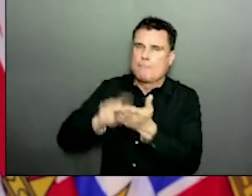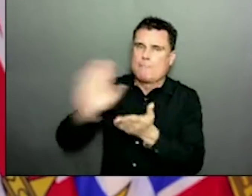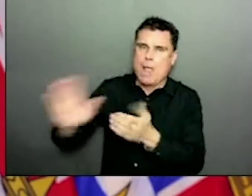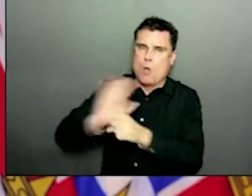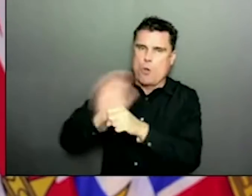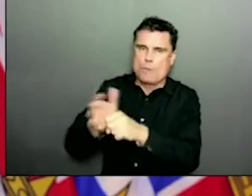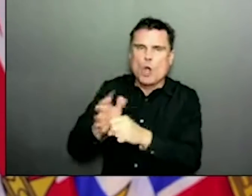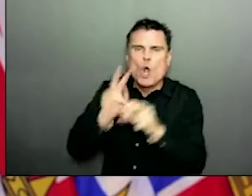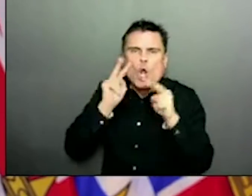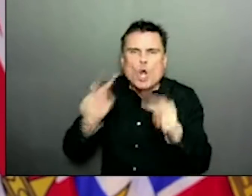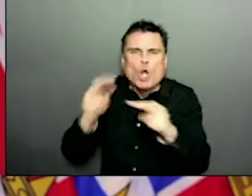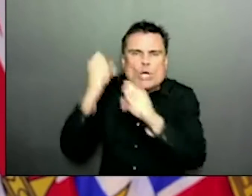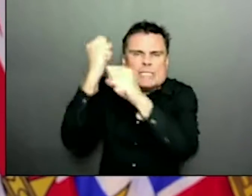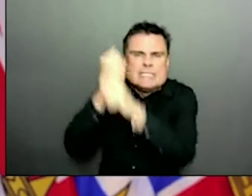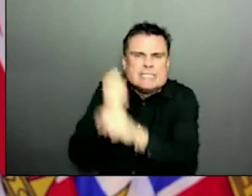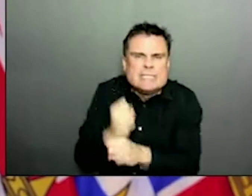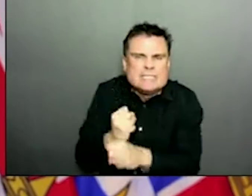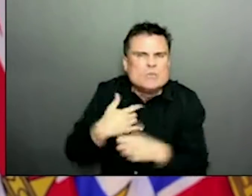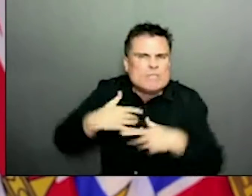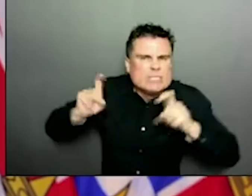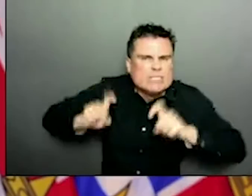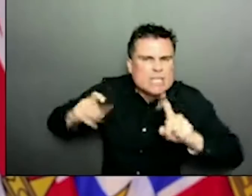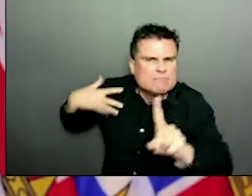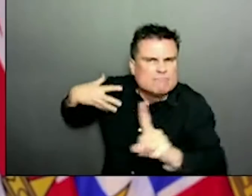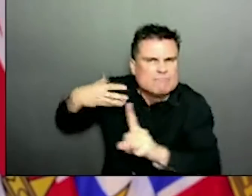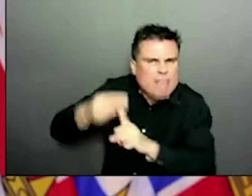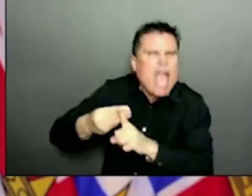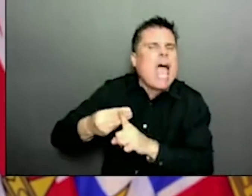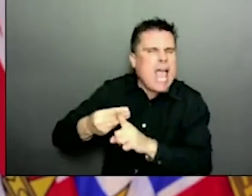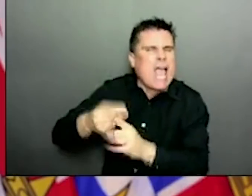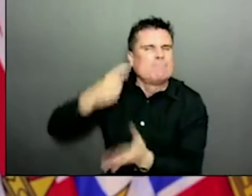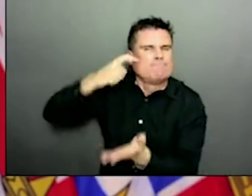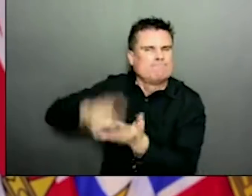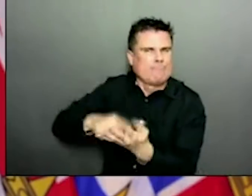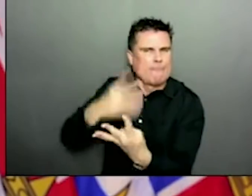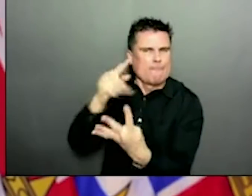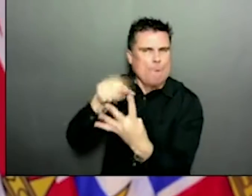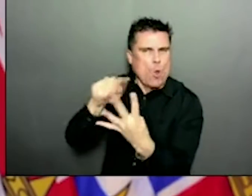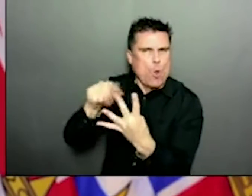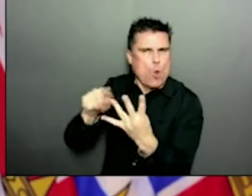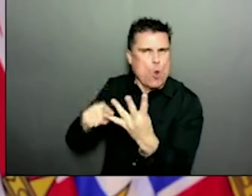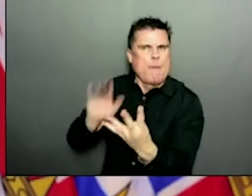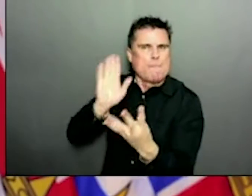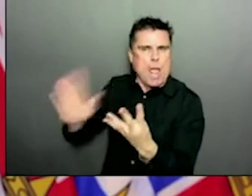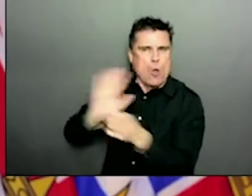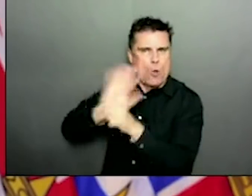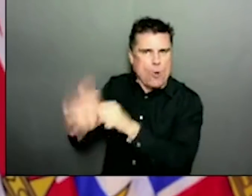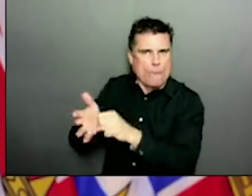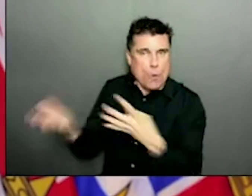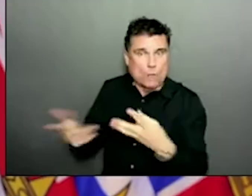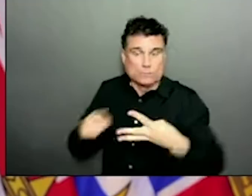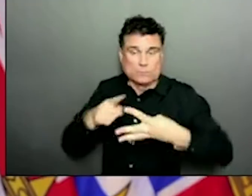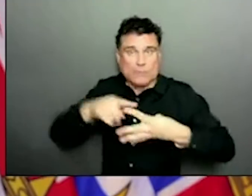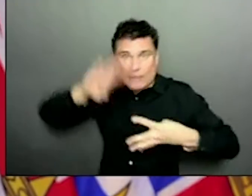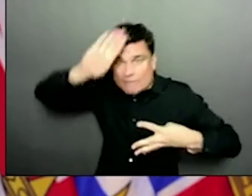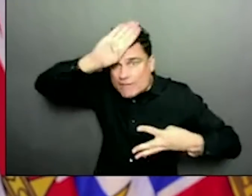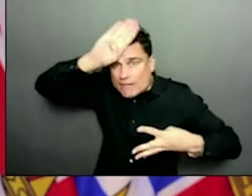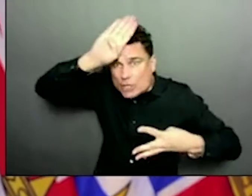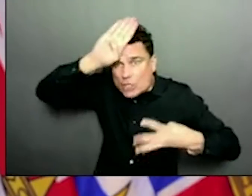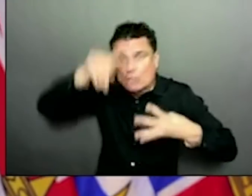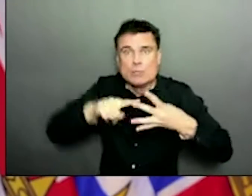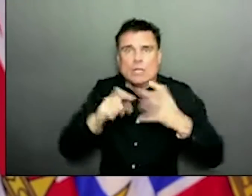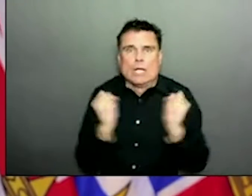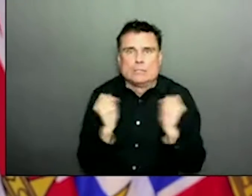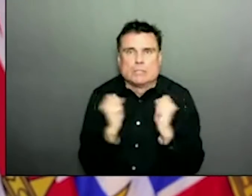very much associated with COVID. And these include having fever, chills, a cough, loss of sense of smell